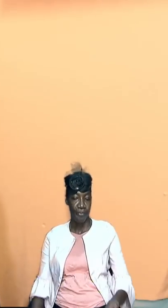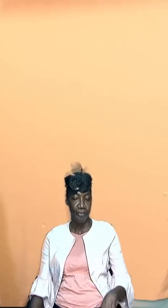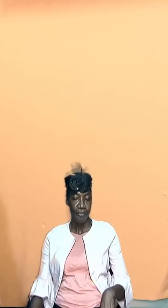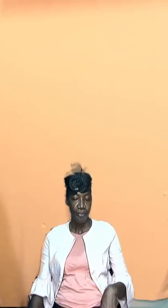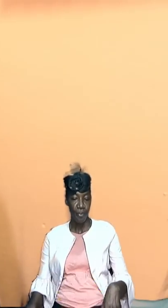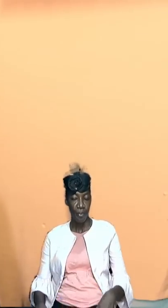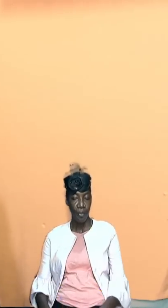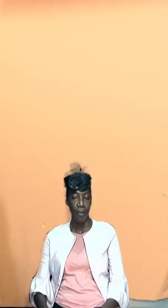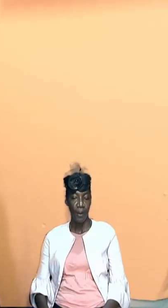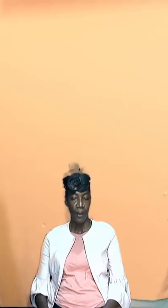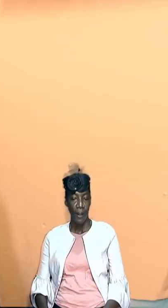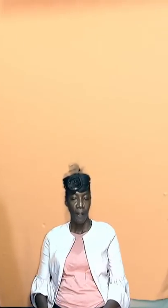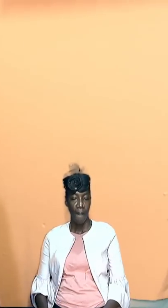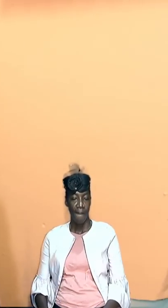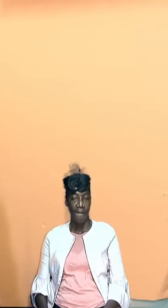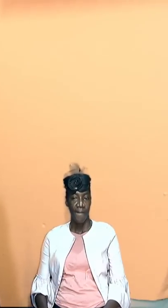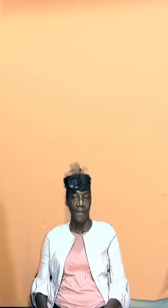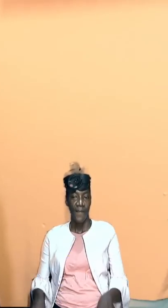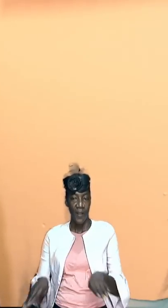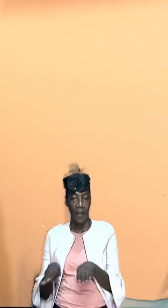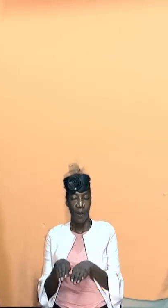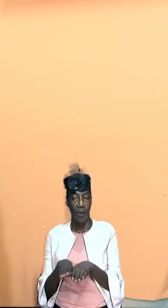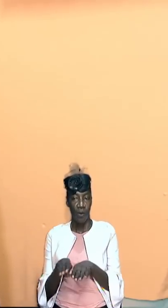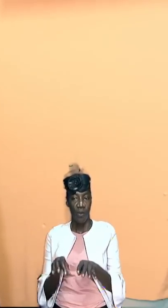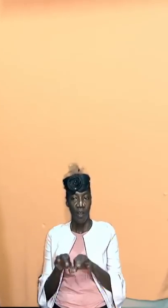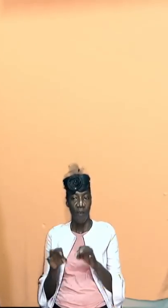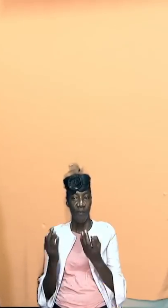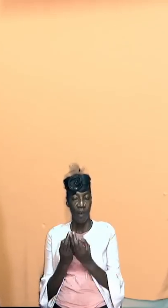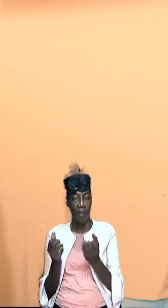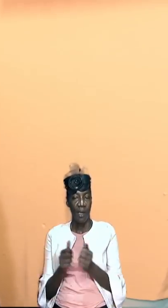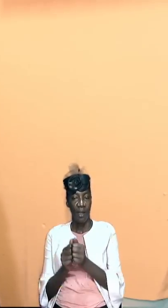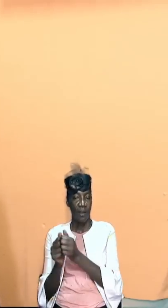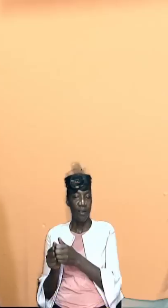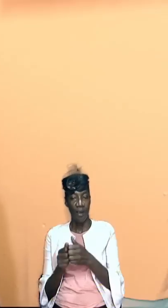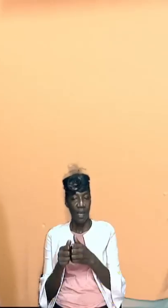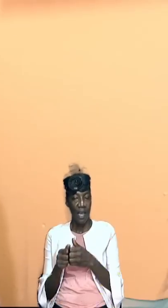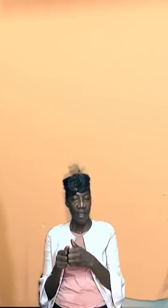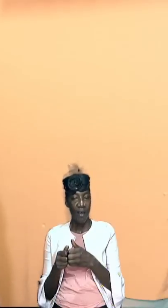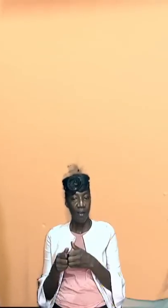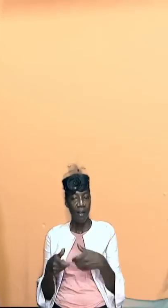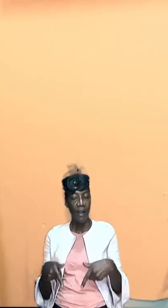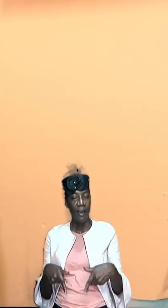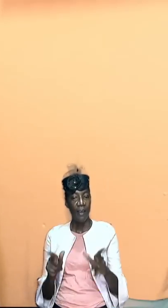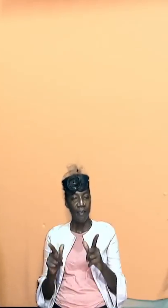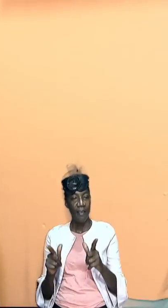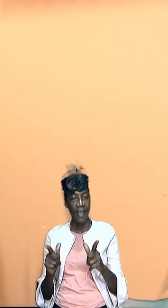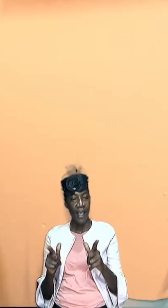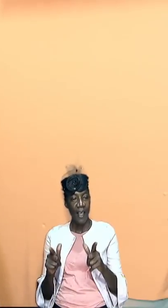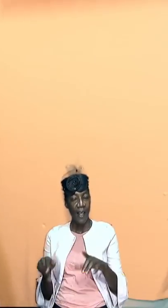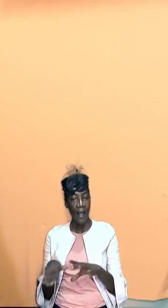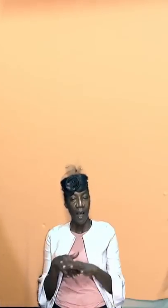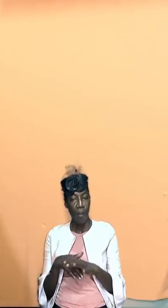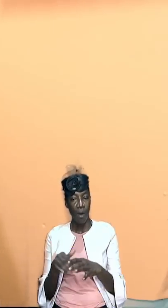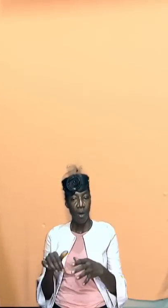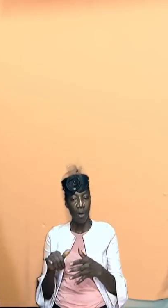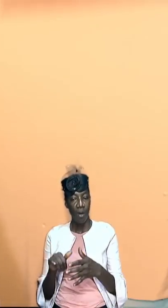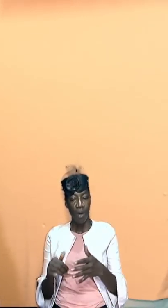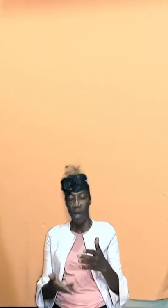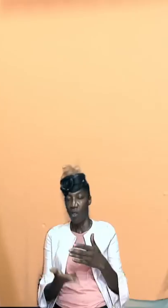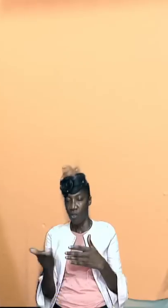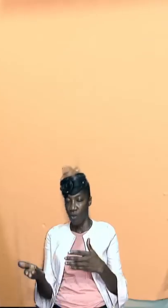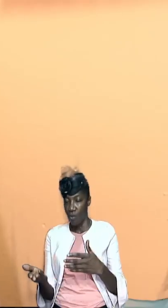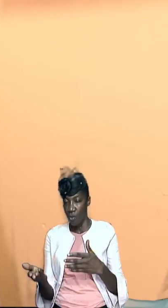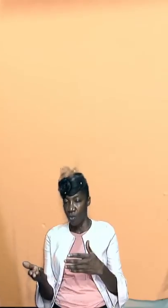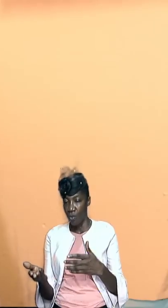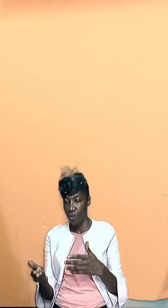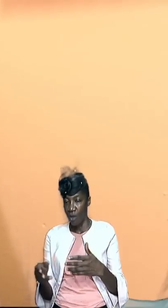or the close family, would have been together. And let us say that amongst those are those with a particular